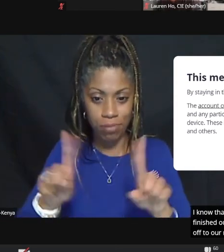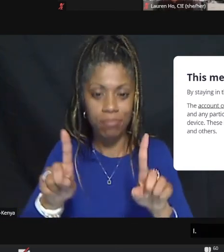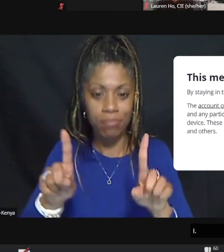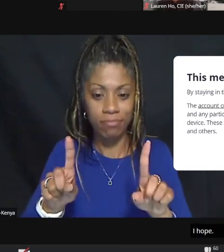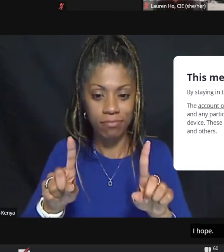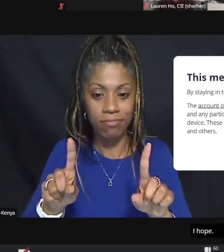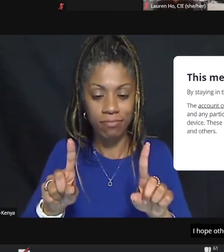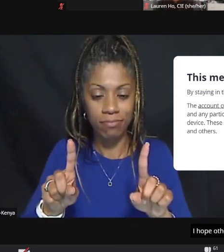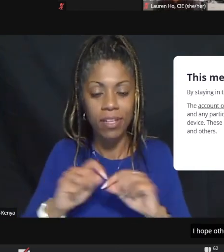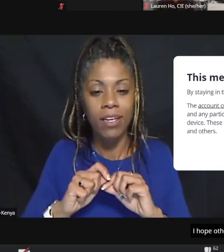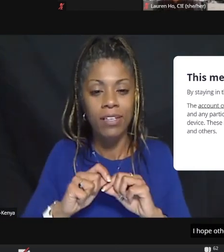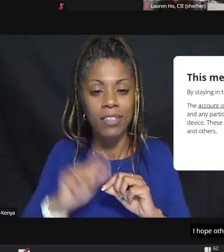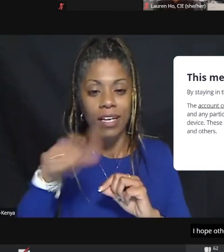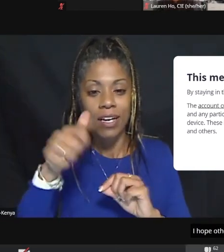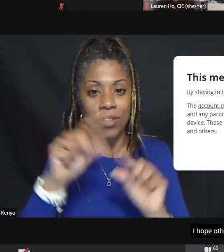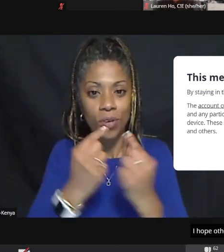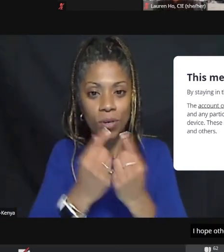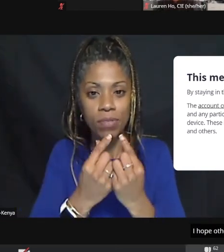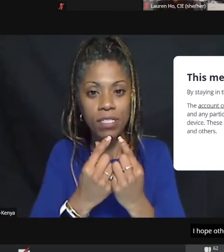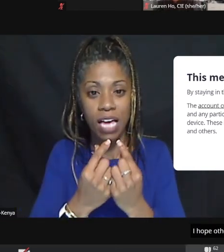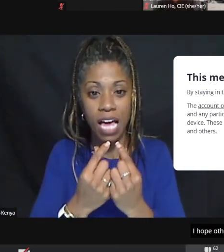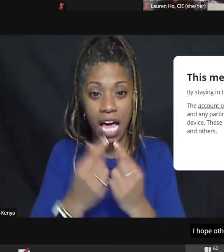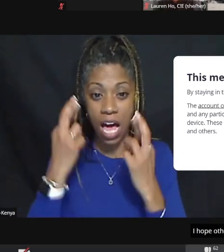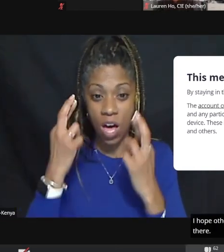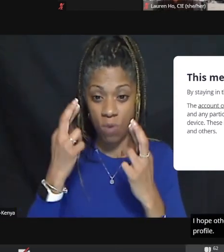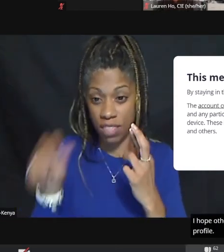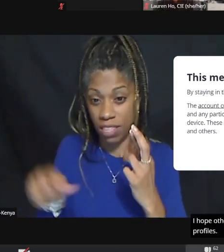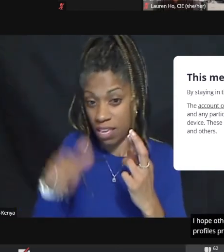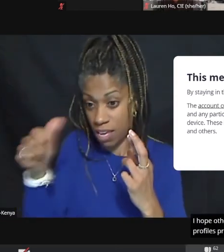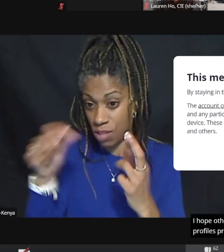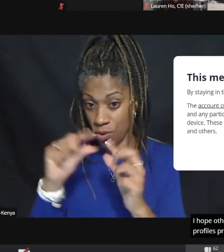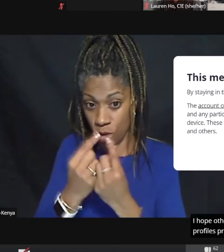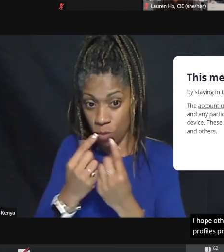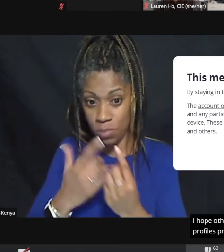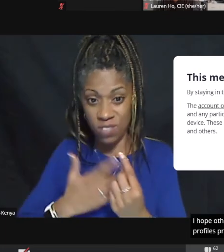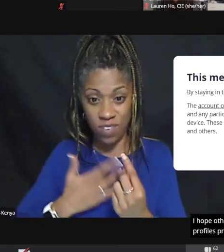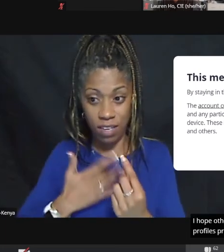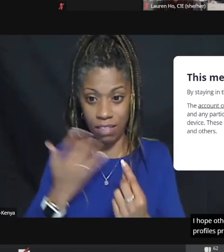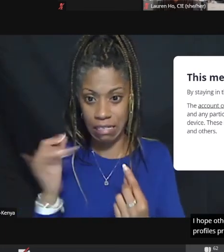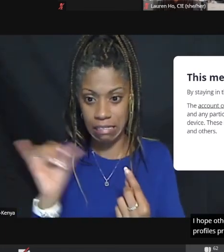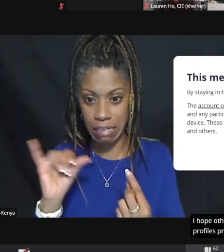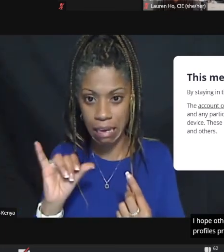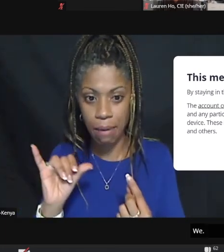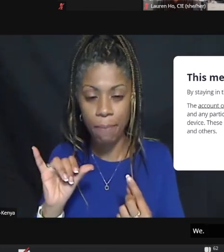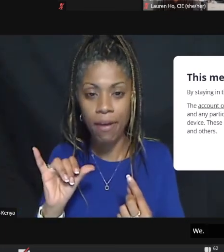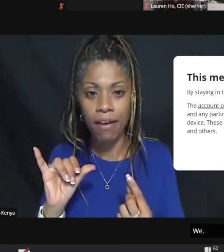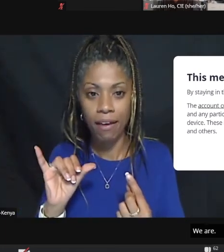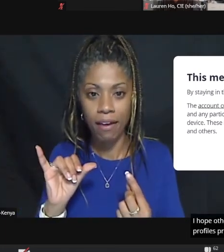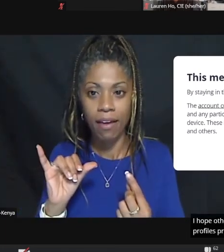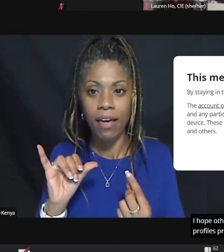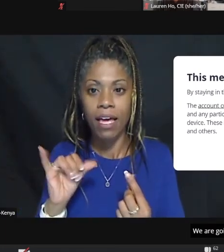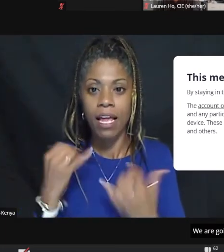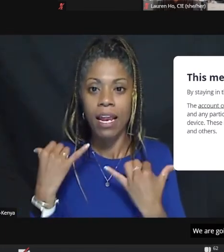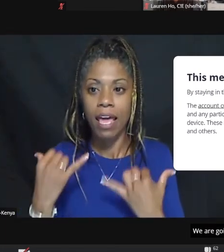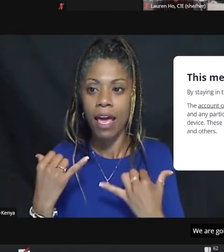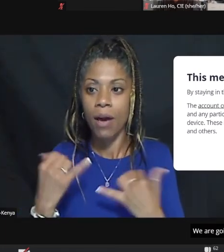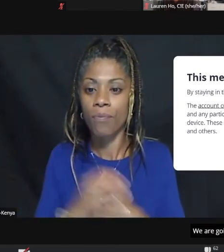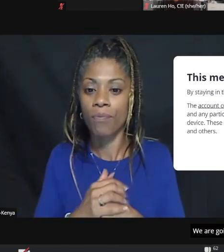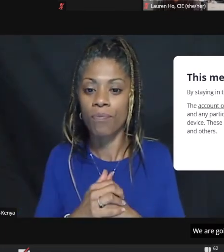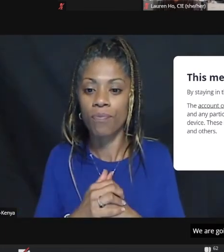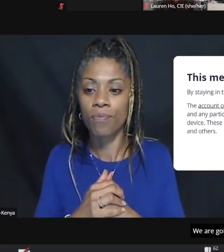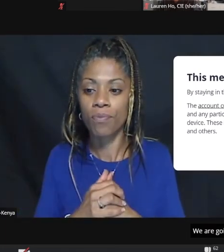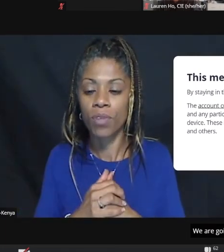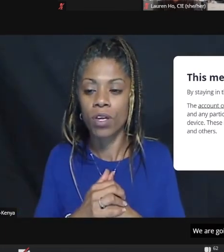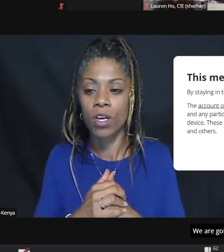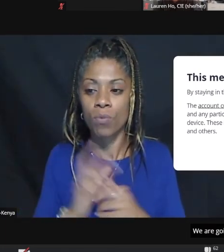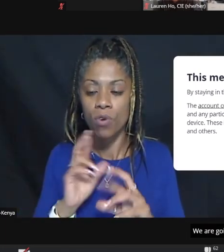I hope other groups similarly feel like they got their profiles pretty far along. We are going to transition